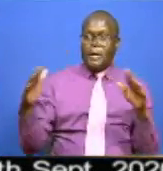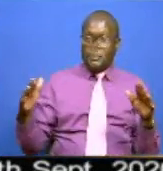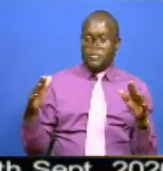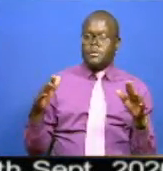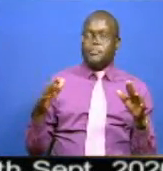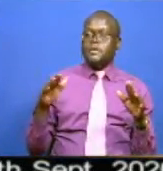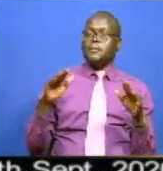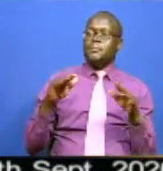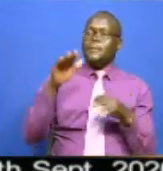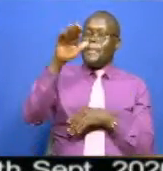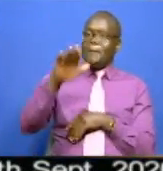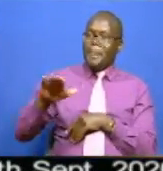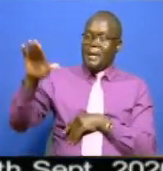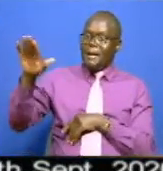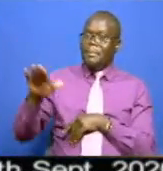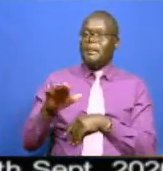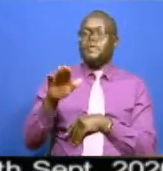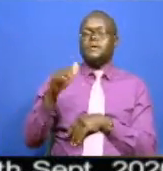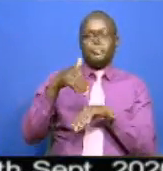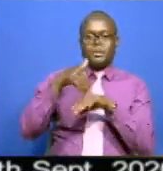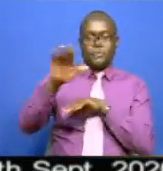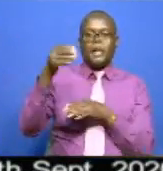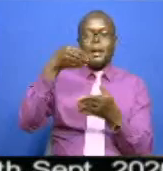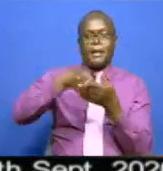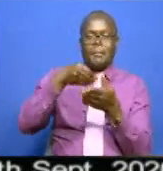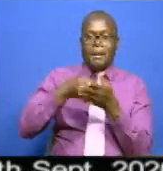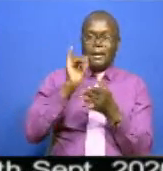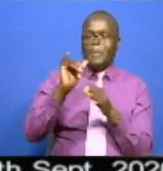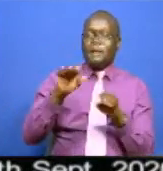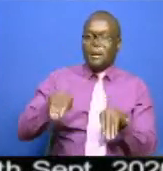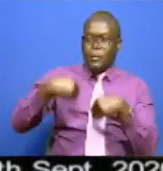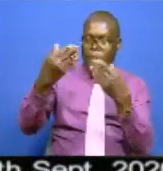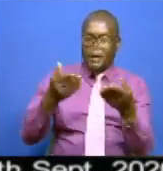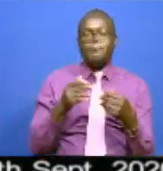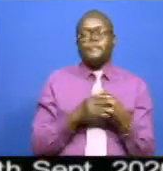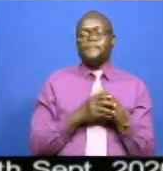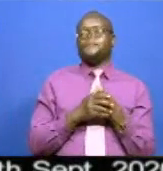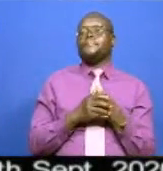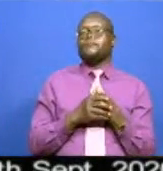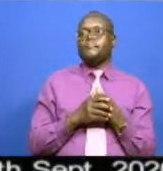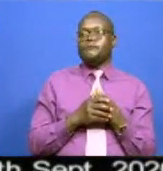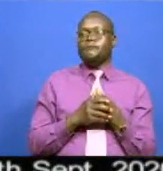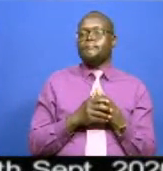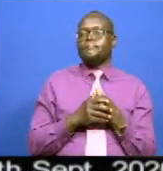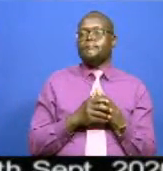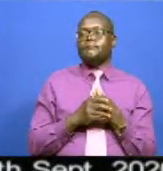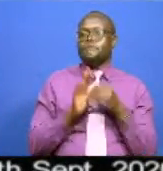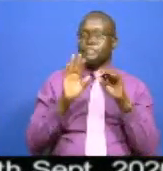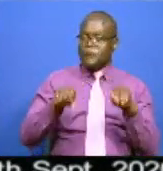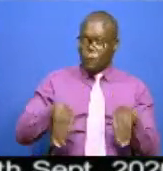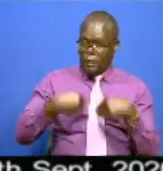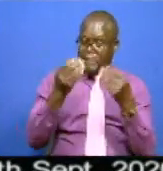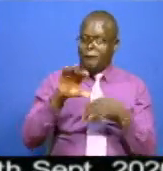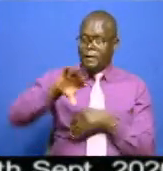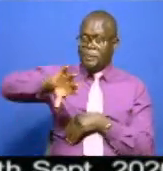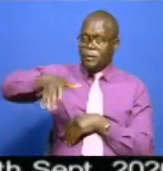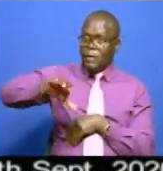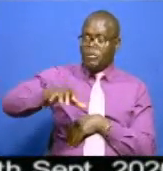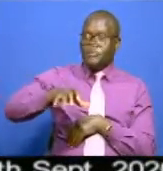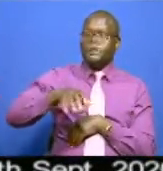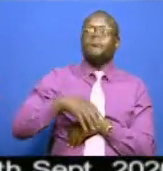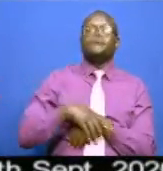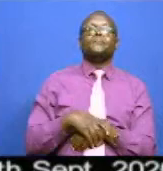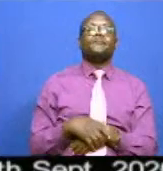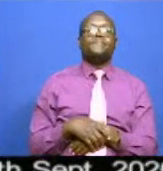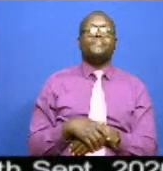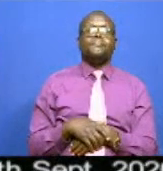other house, to set the figures that you go, the horizontal division of revenue, sorry, the vertical